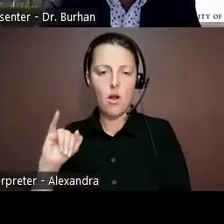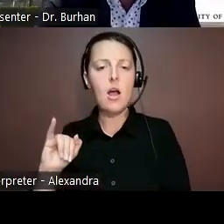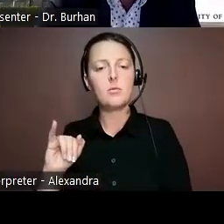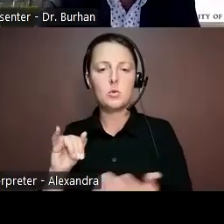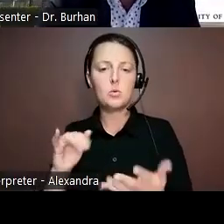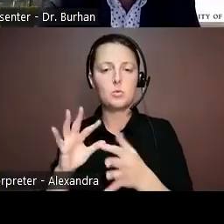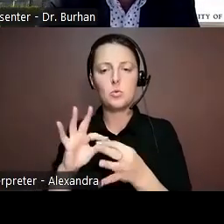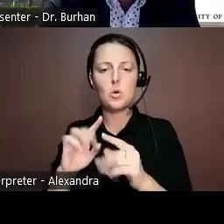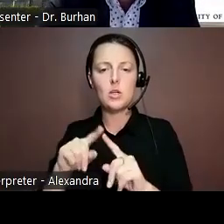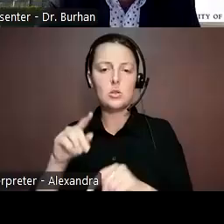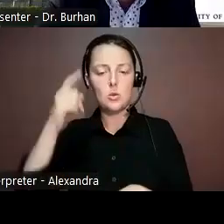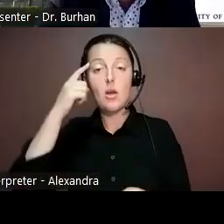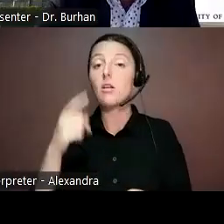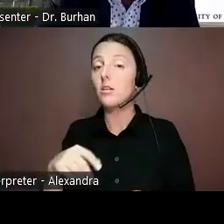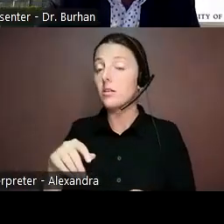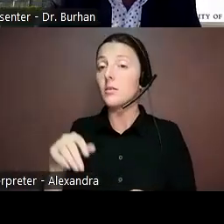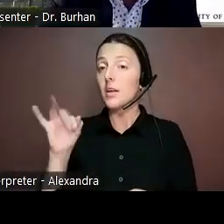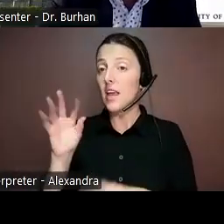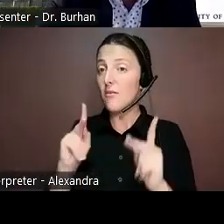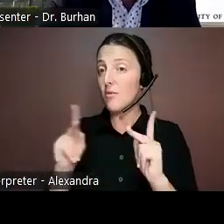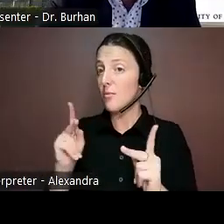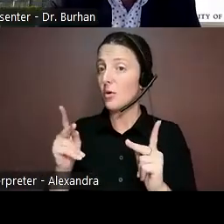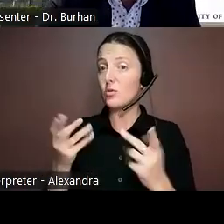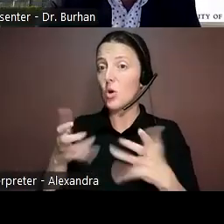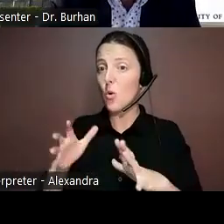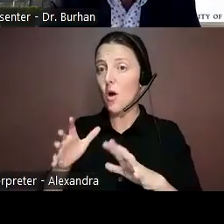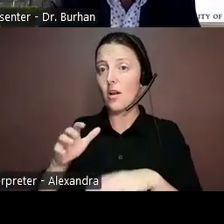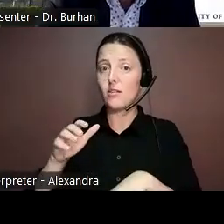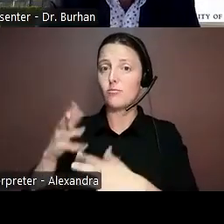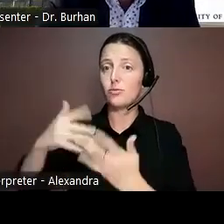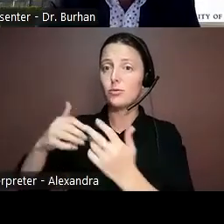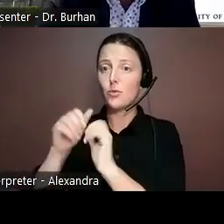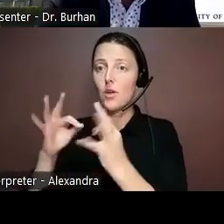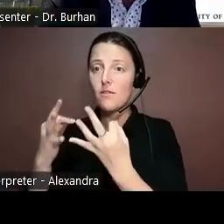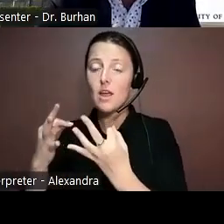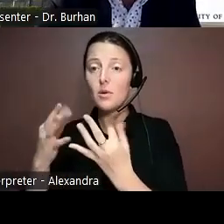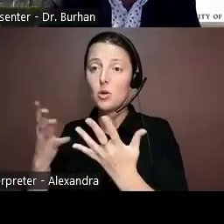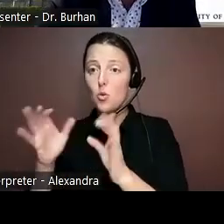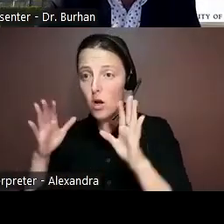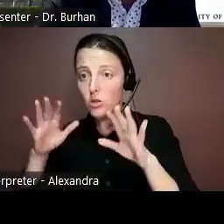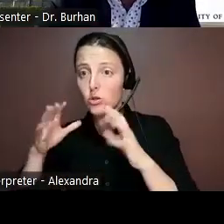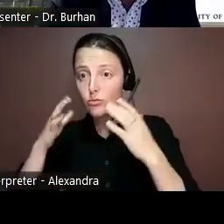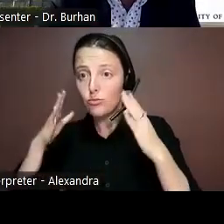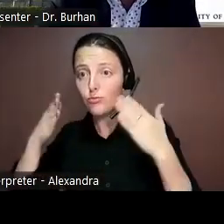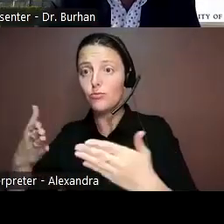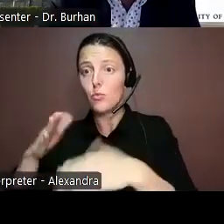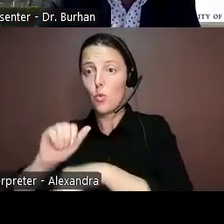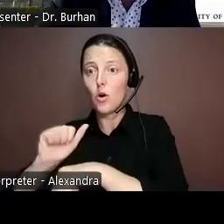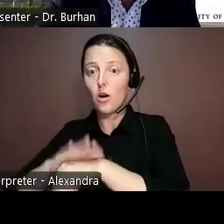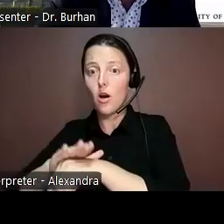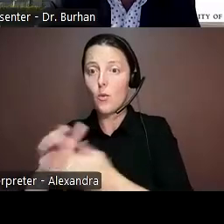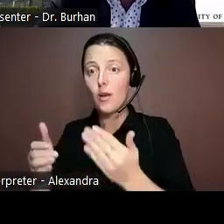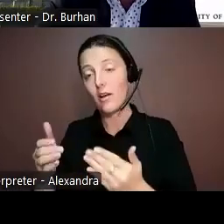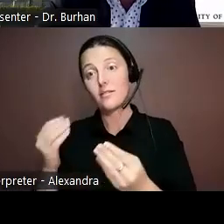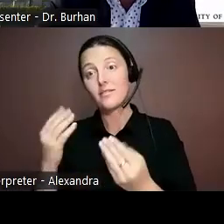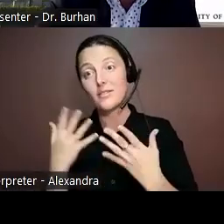to work on weekends, or we have a family therapy service in the department, so just keep us posted. I remember that service. I learned a great deal.